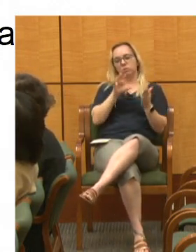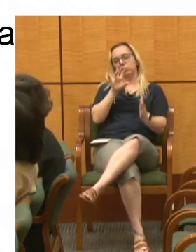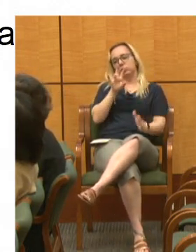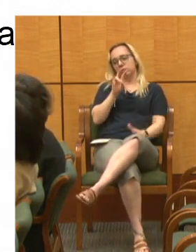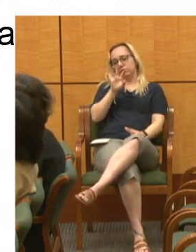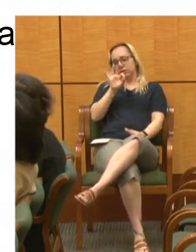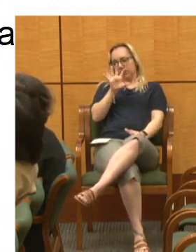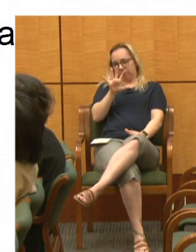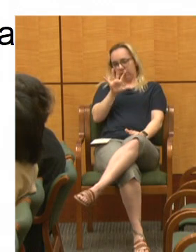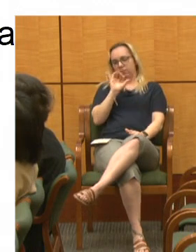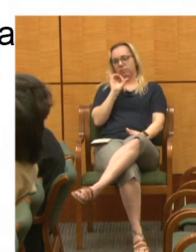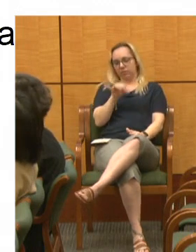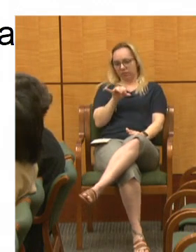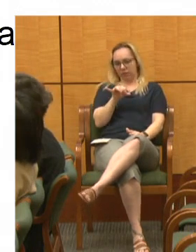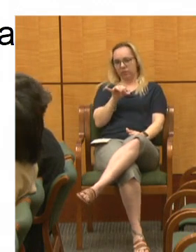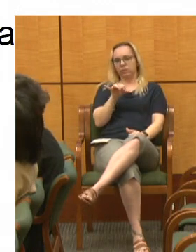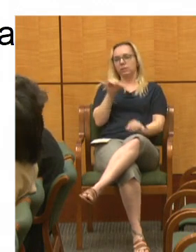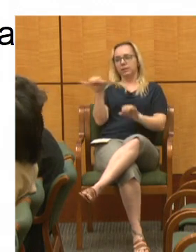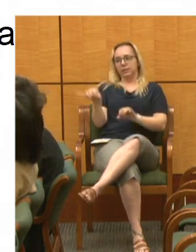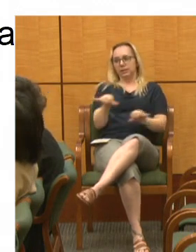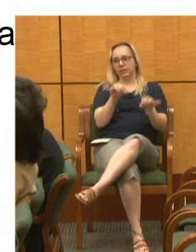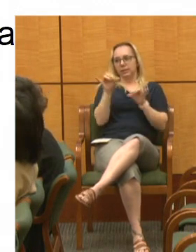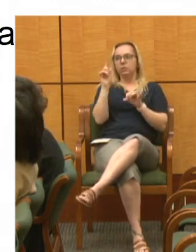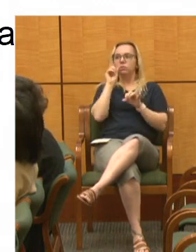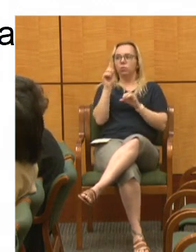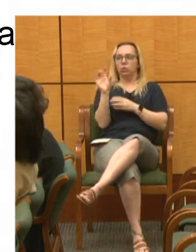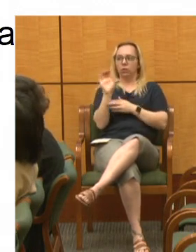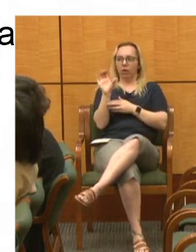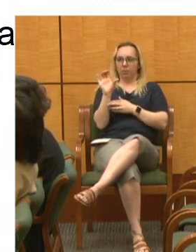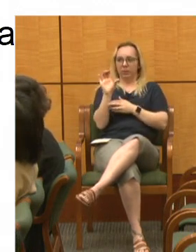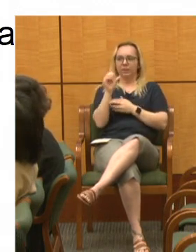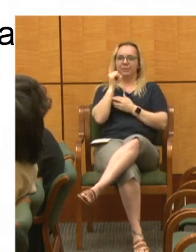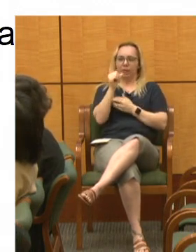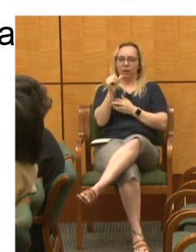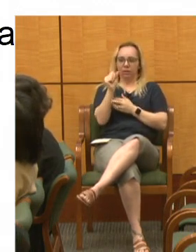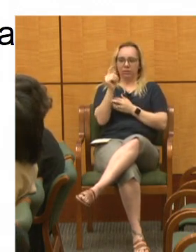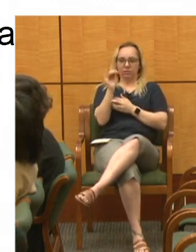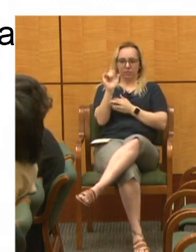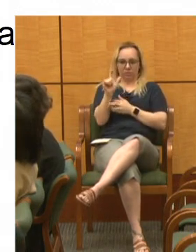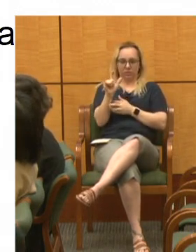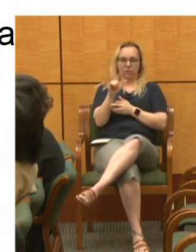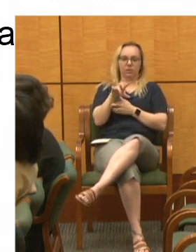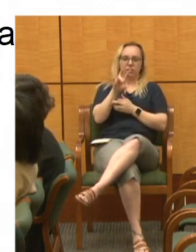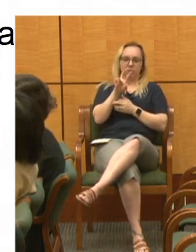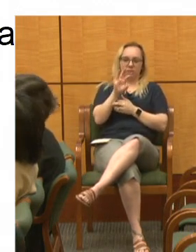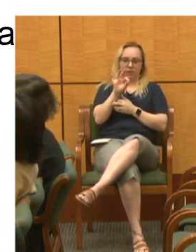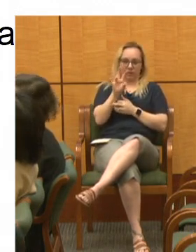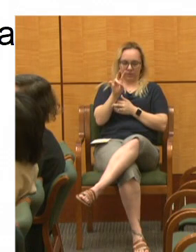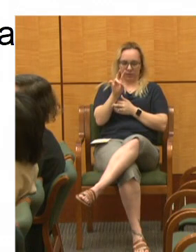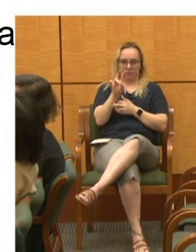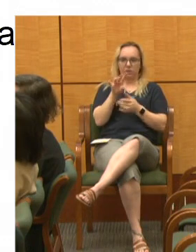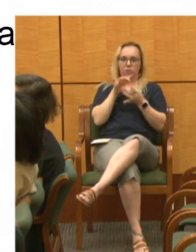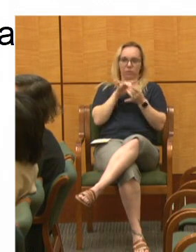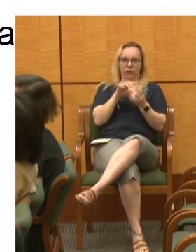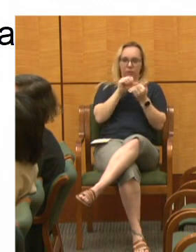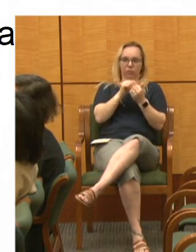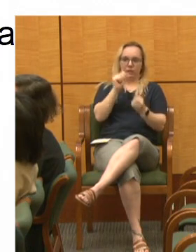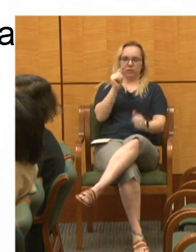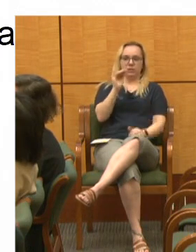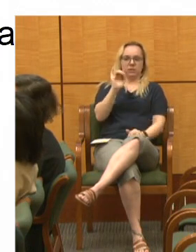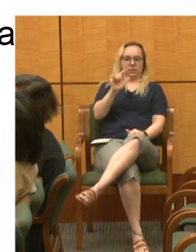the chapter setting the standards for compounding non-sterile preparations. 797 is related to compounding sterile